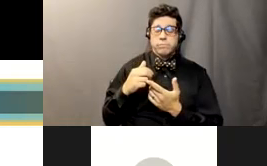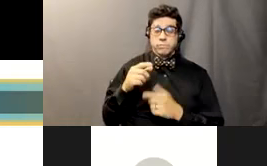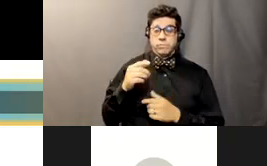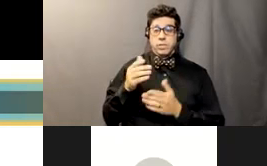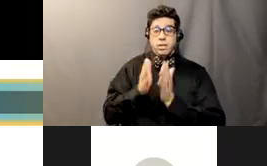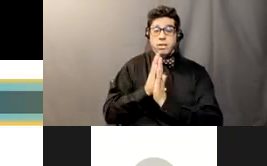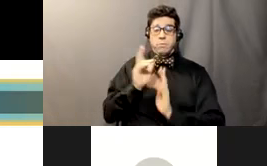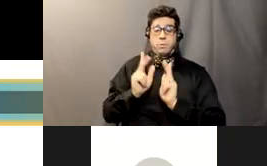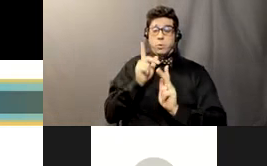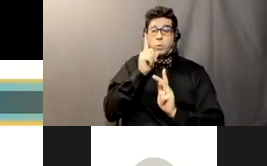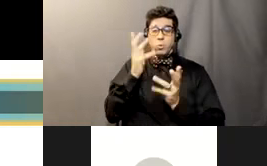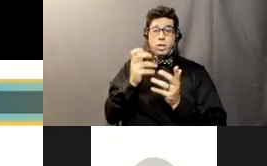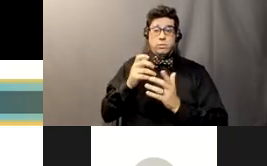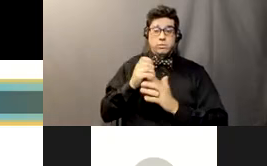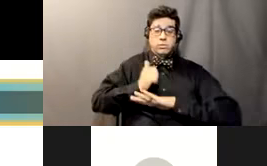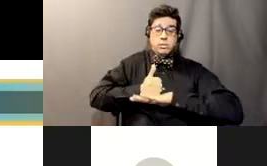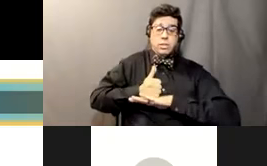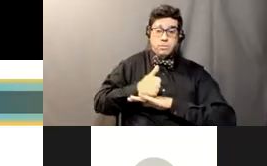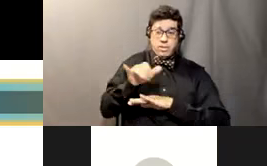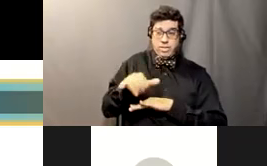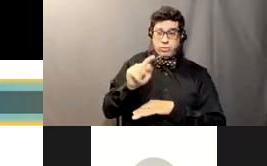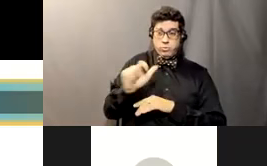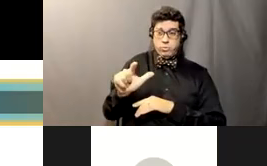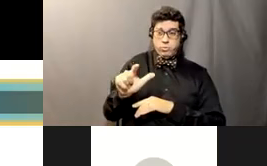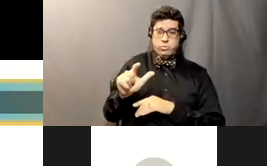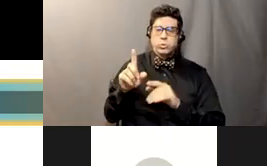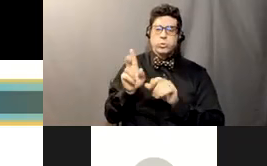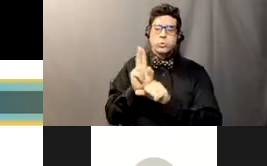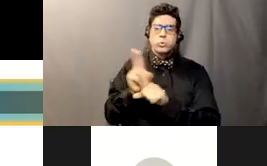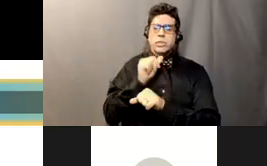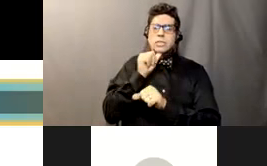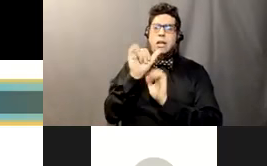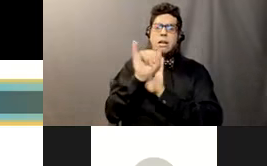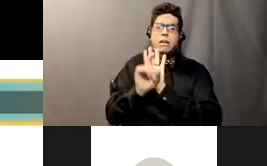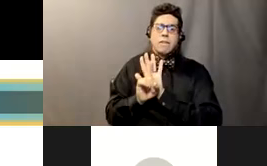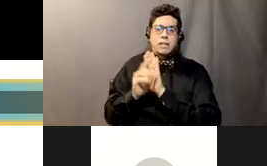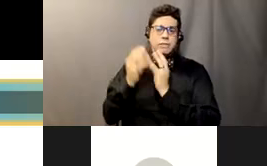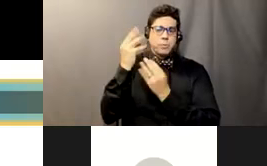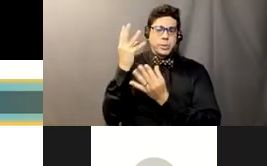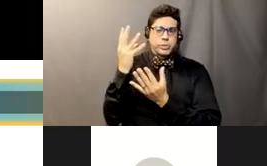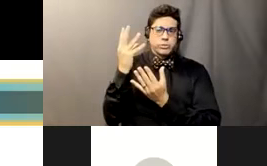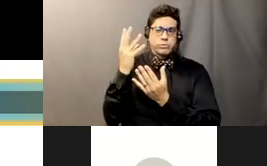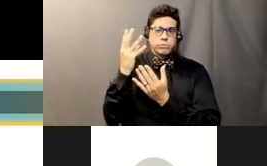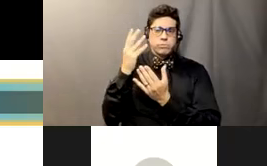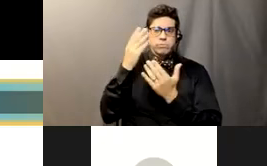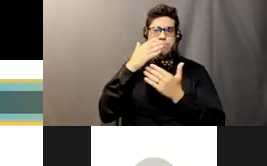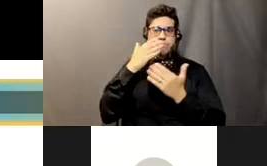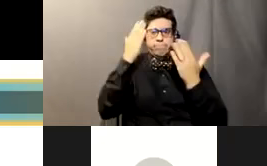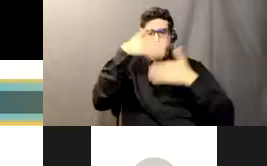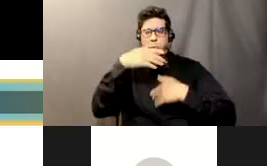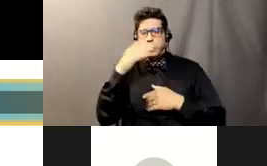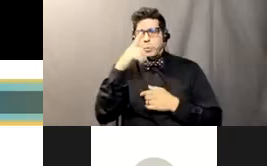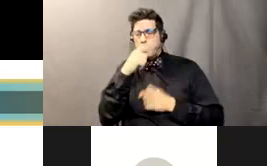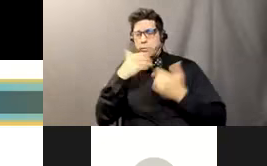tool to provide non-identifying information that can inform suicide prevention efforts. And we are also making